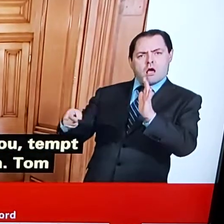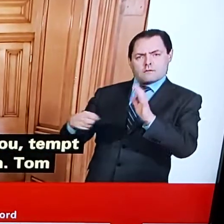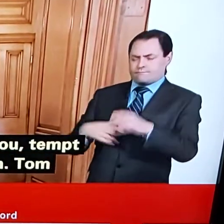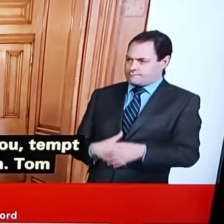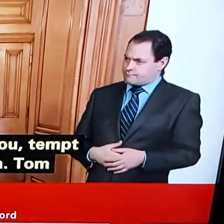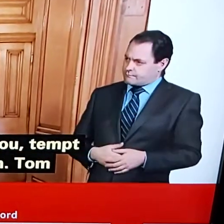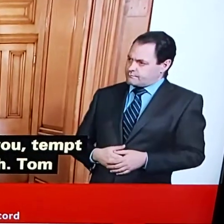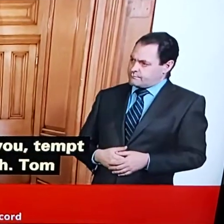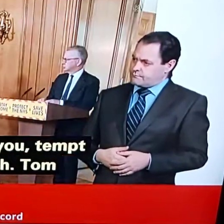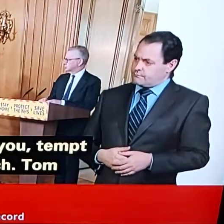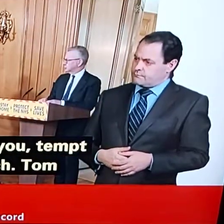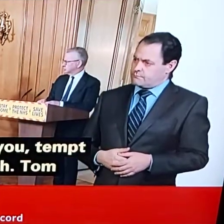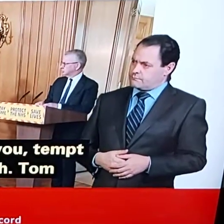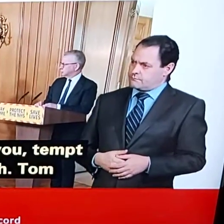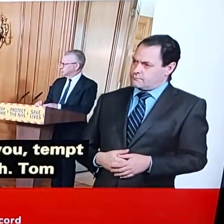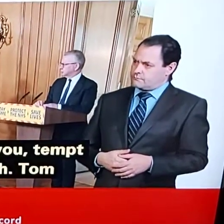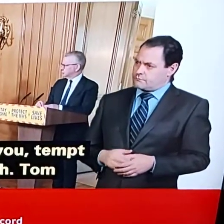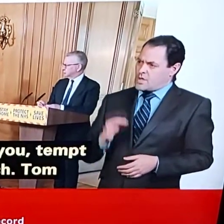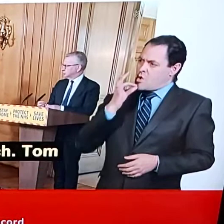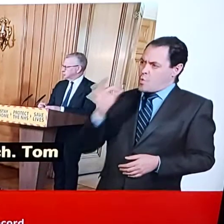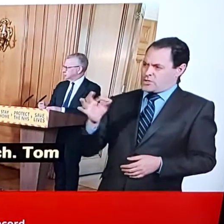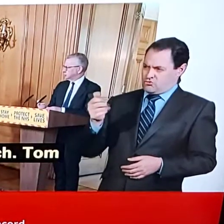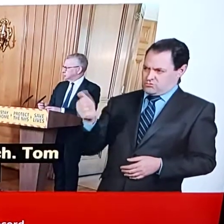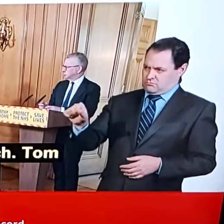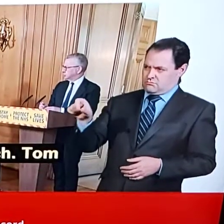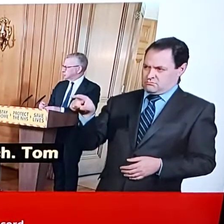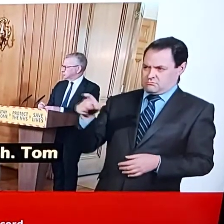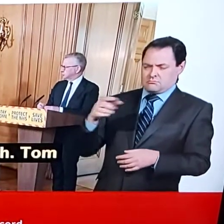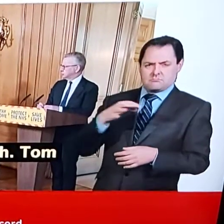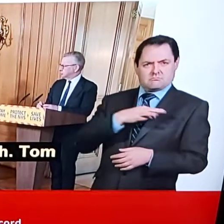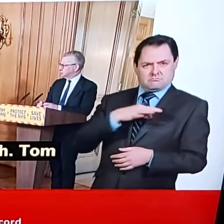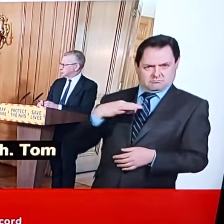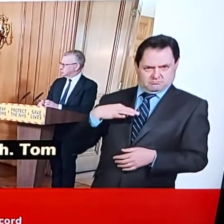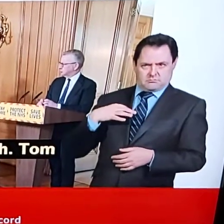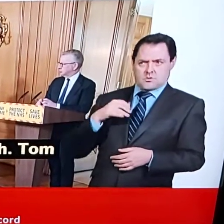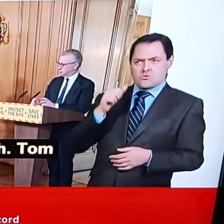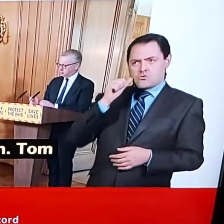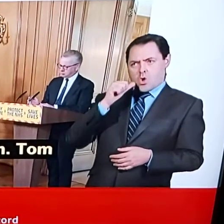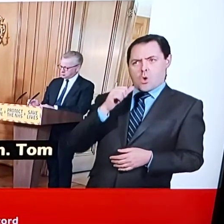Thank you. A question first for Mr. Powis. 13 residents of the Burlington Court